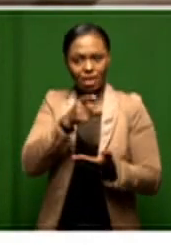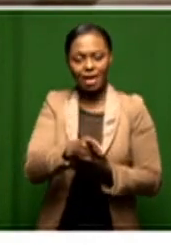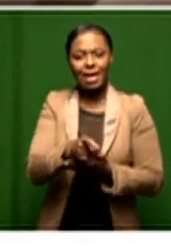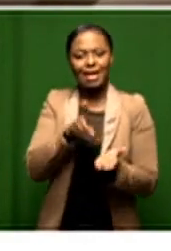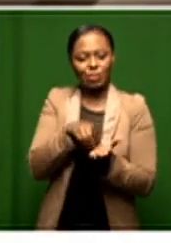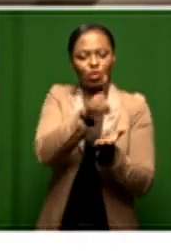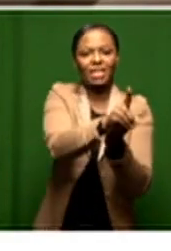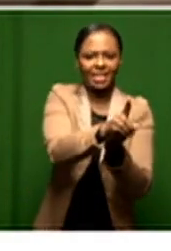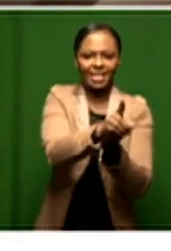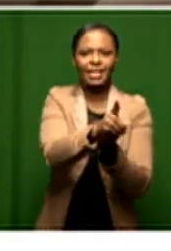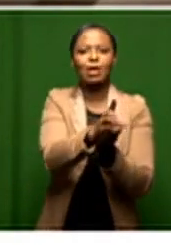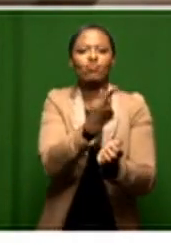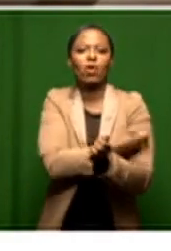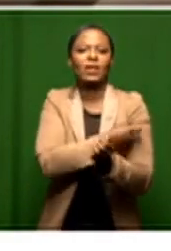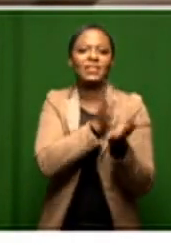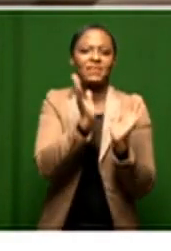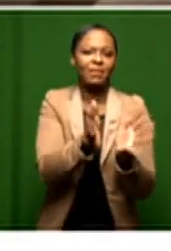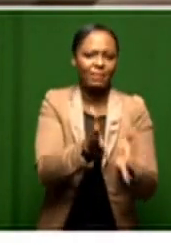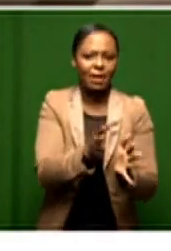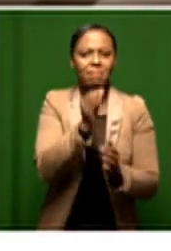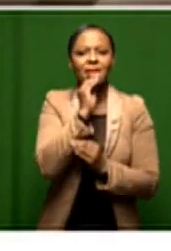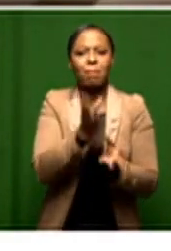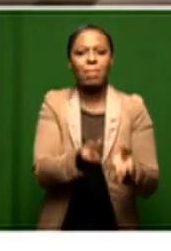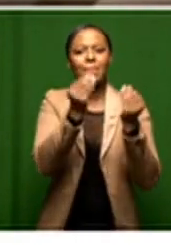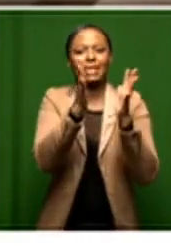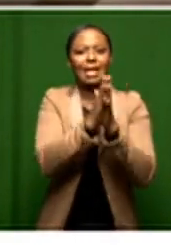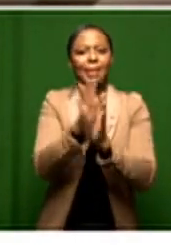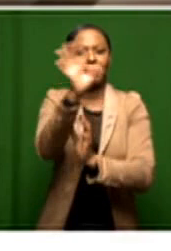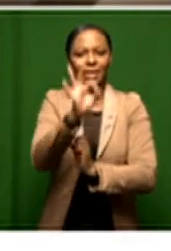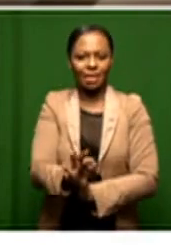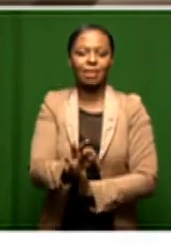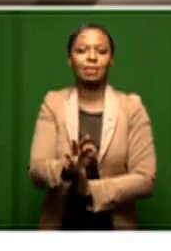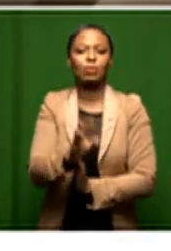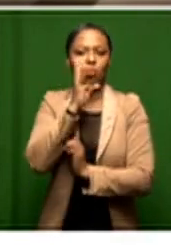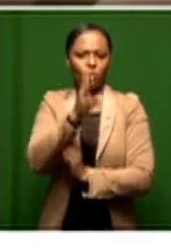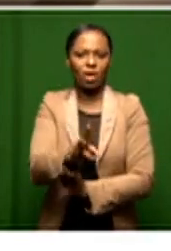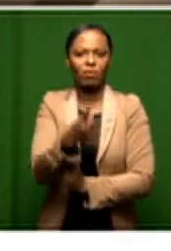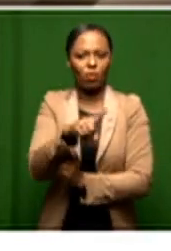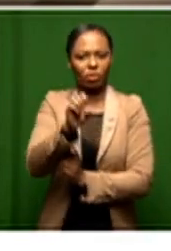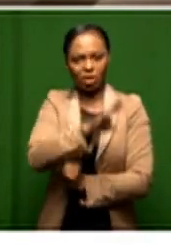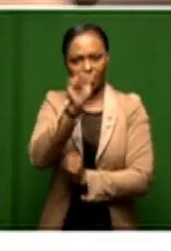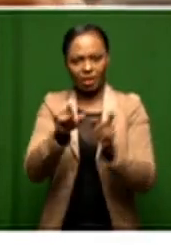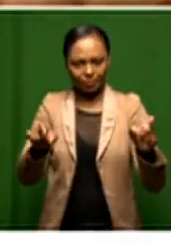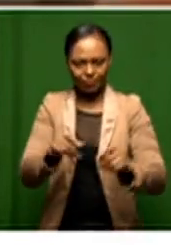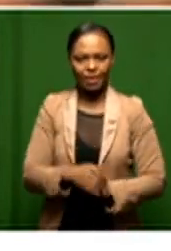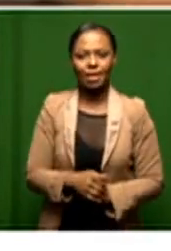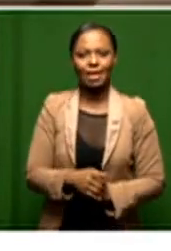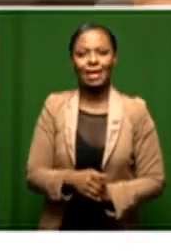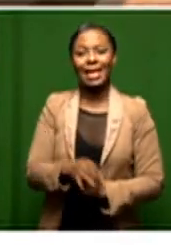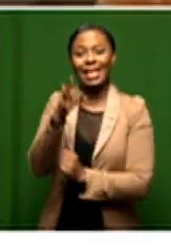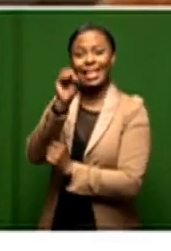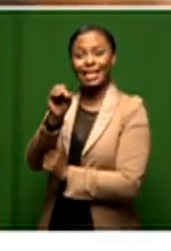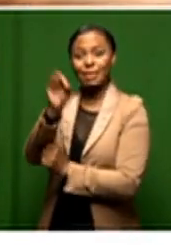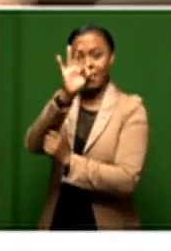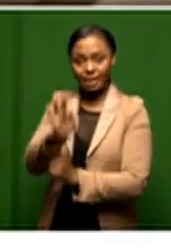COVAX and vaccines secured for the first 10% of at-risk South Africans. The next